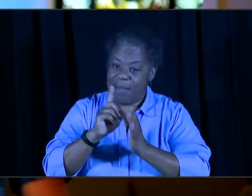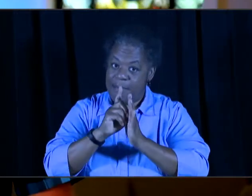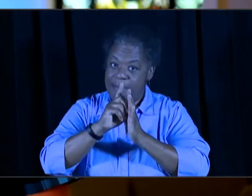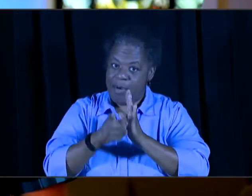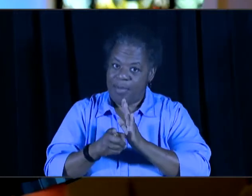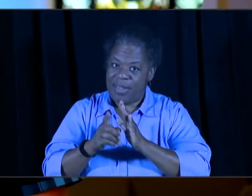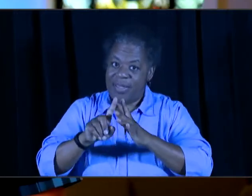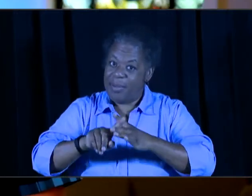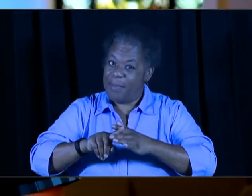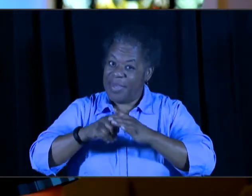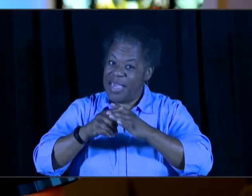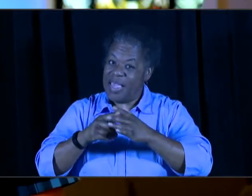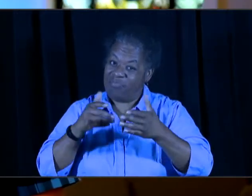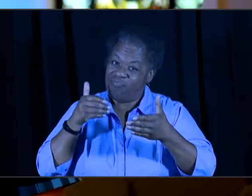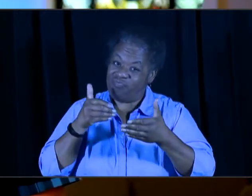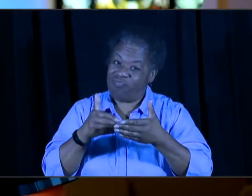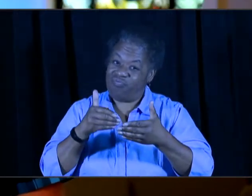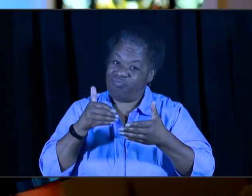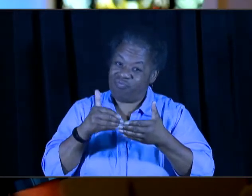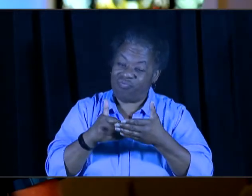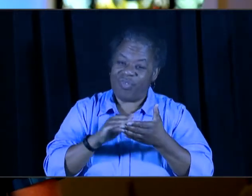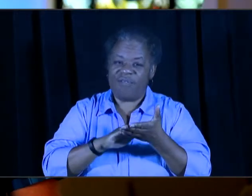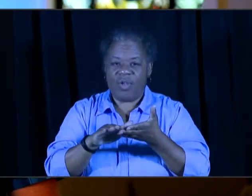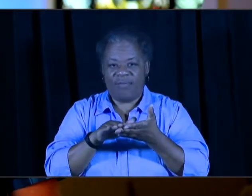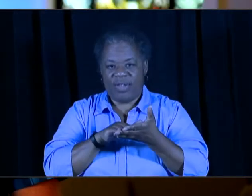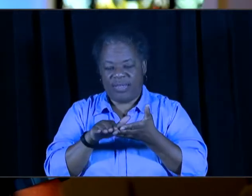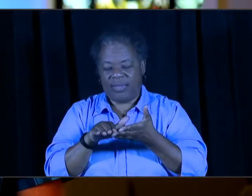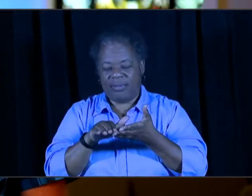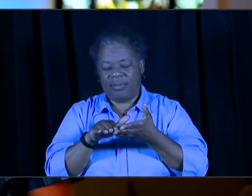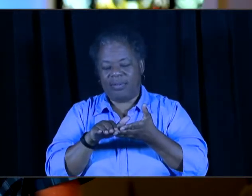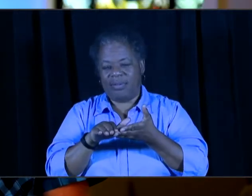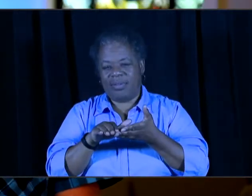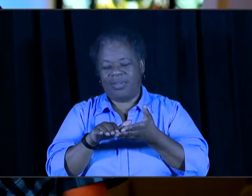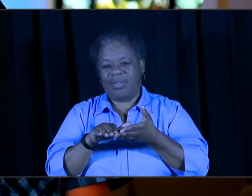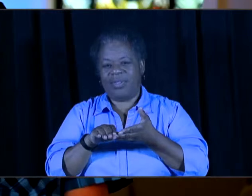they began moving towards forgiveness.